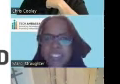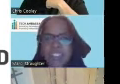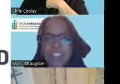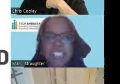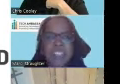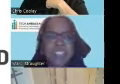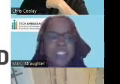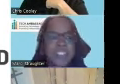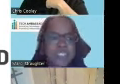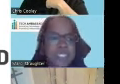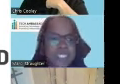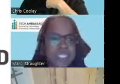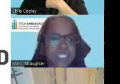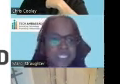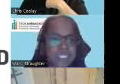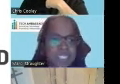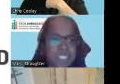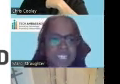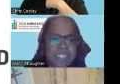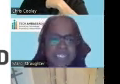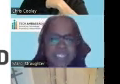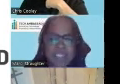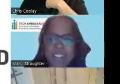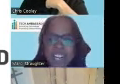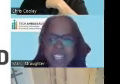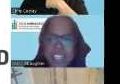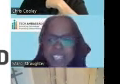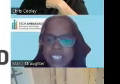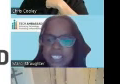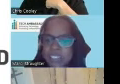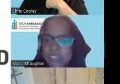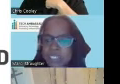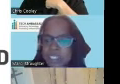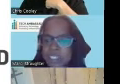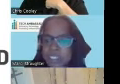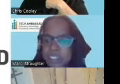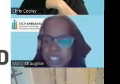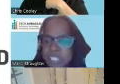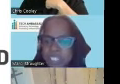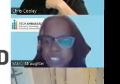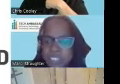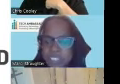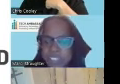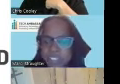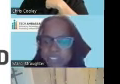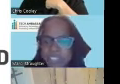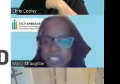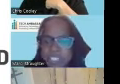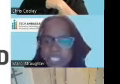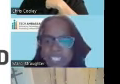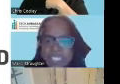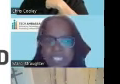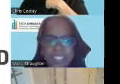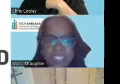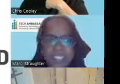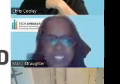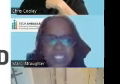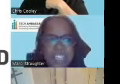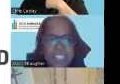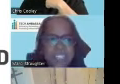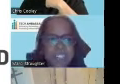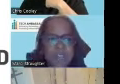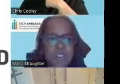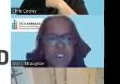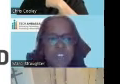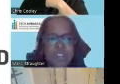Don't don't use a name that somebody can really get.